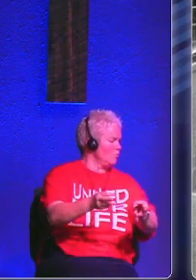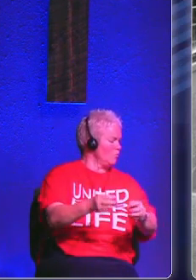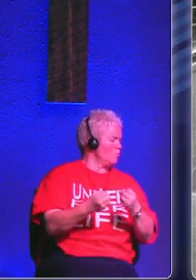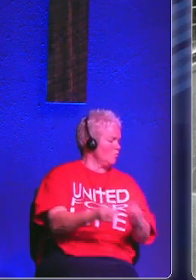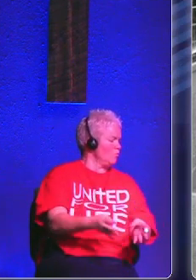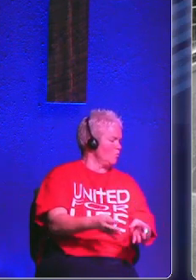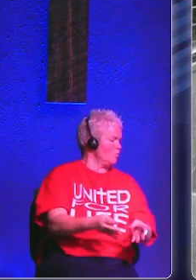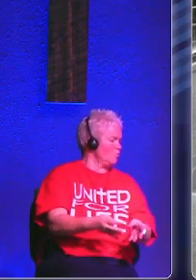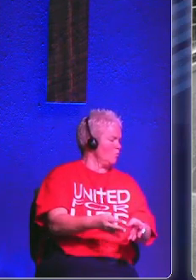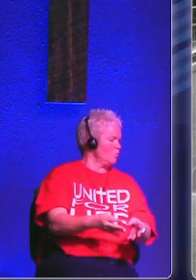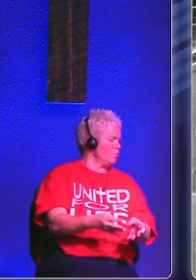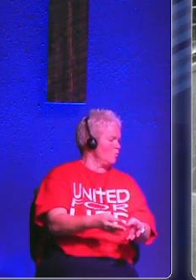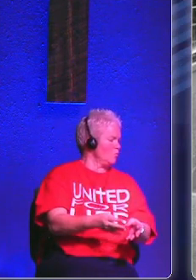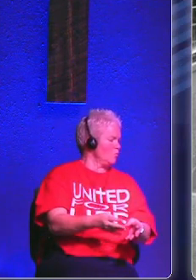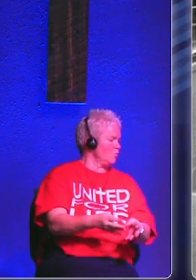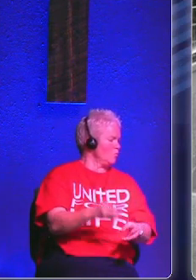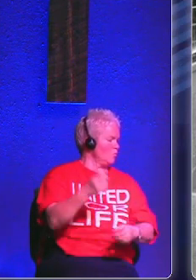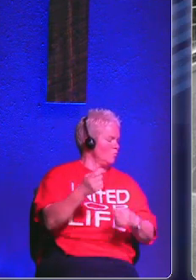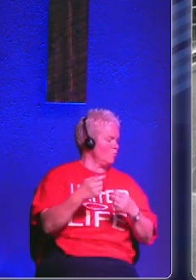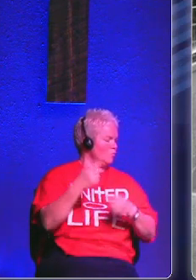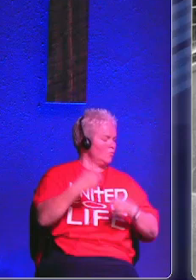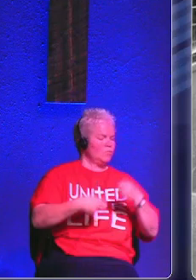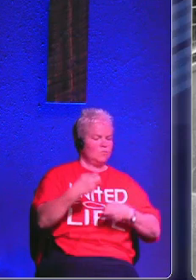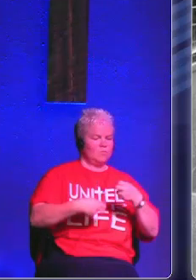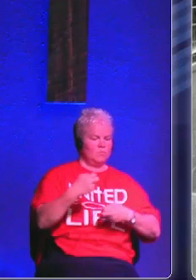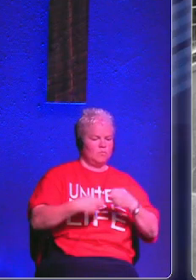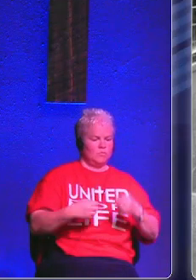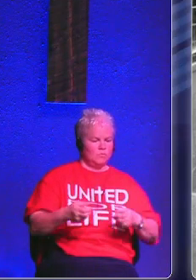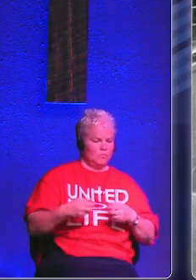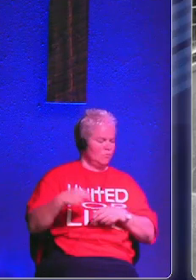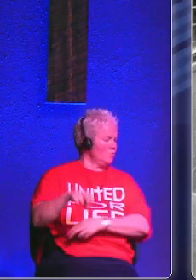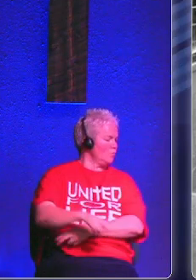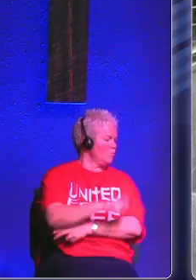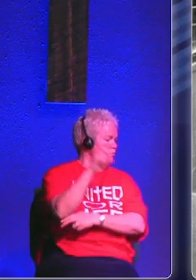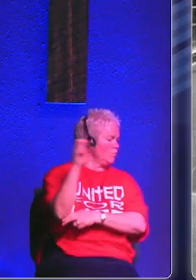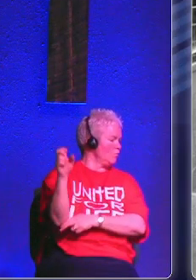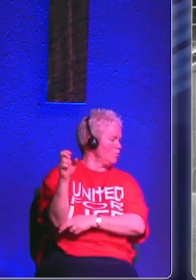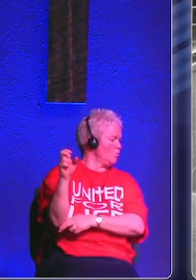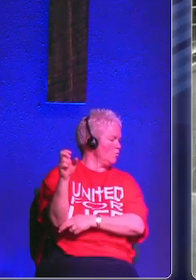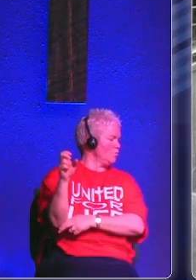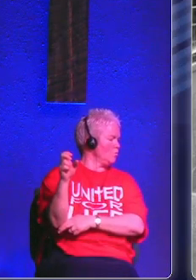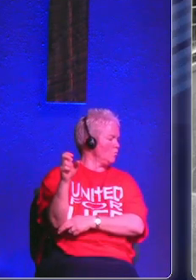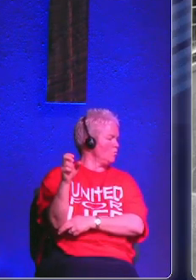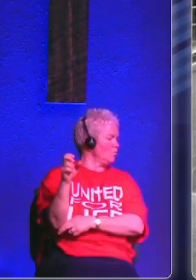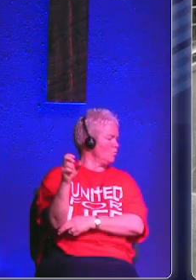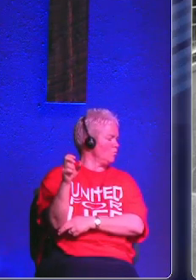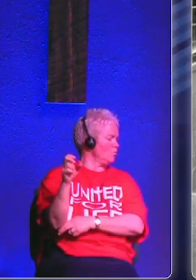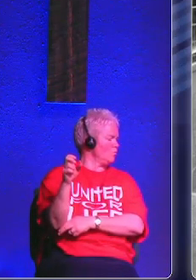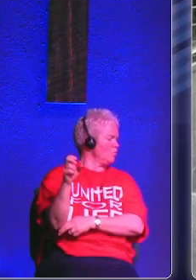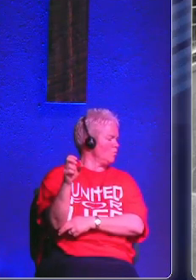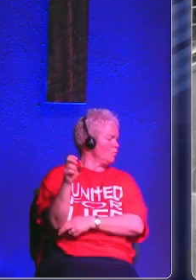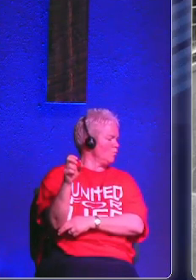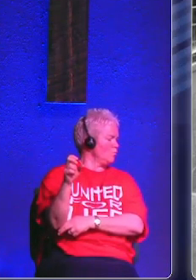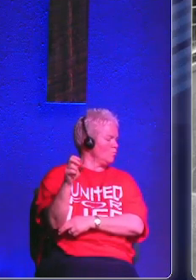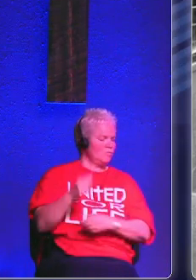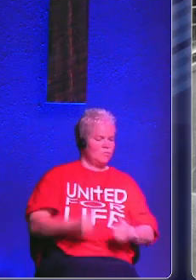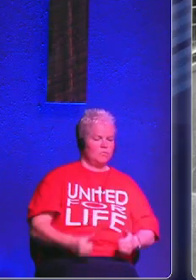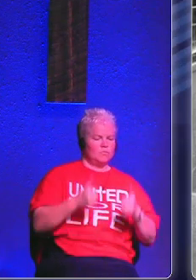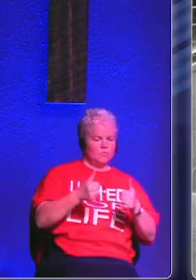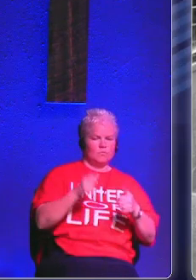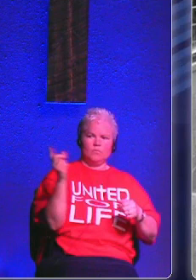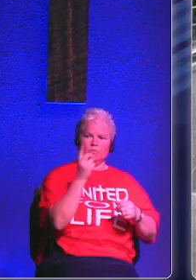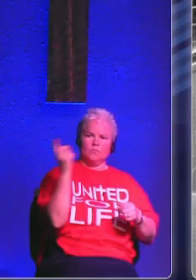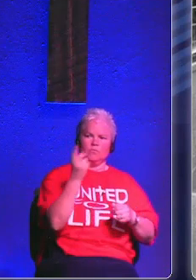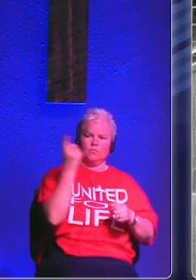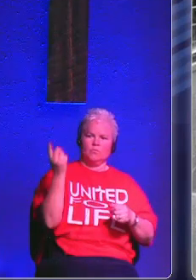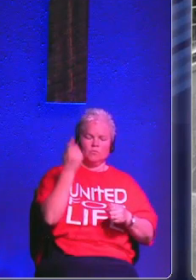but small is the gate, and narrow and difficult to travel is the path that leads the way to everlasting life. And